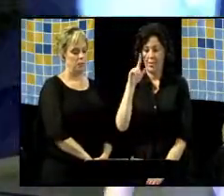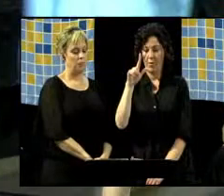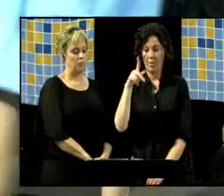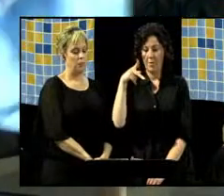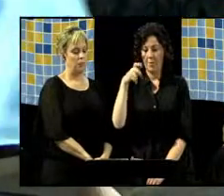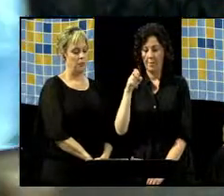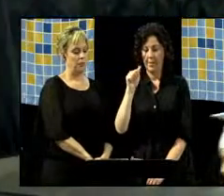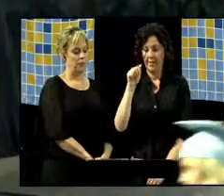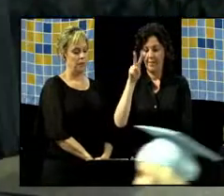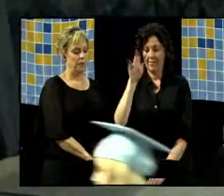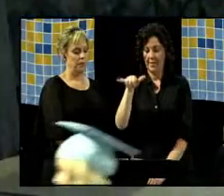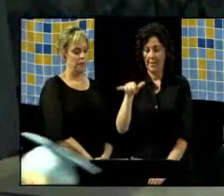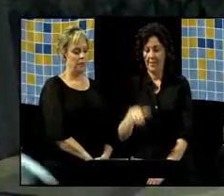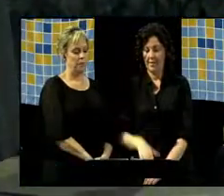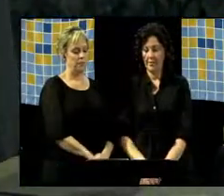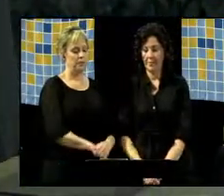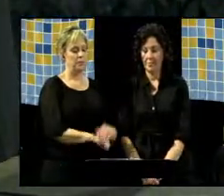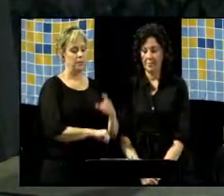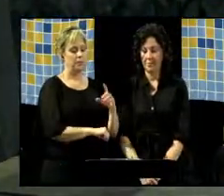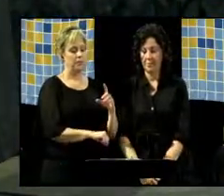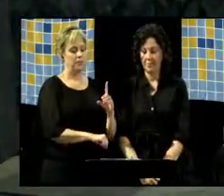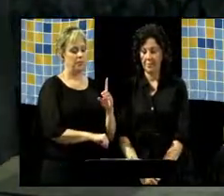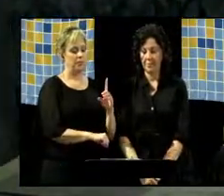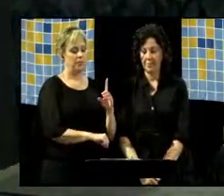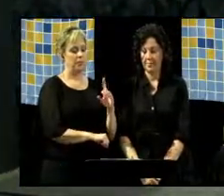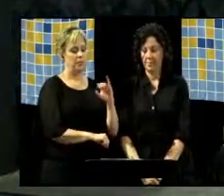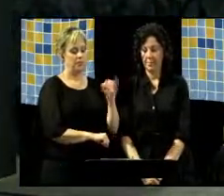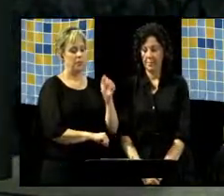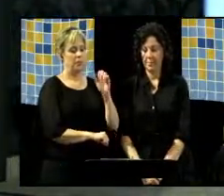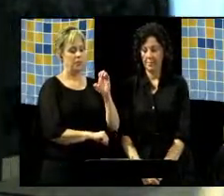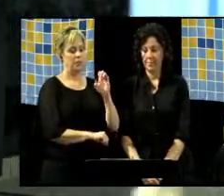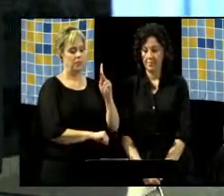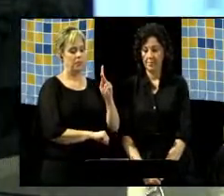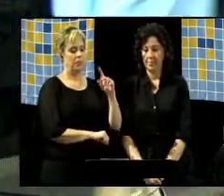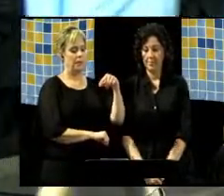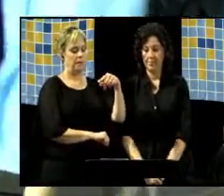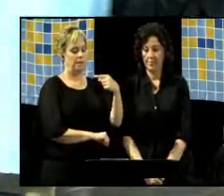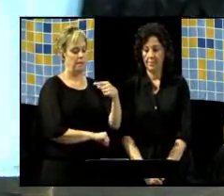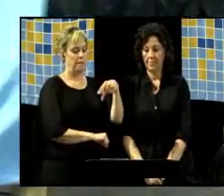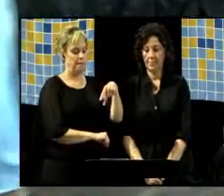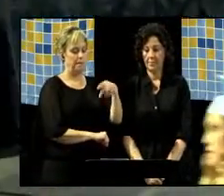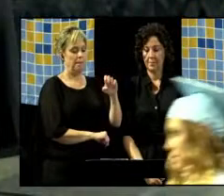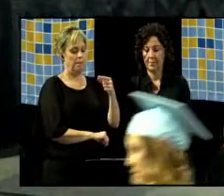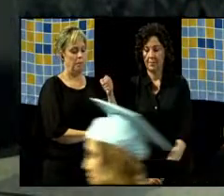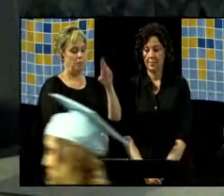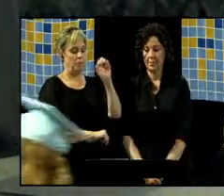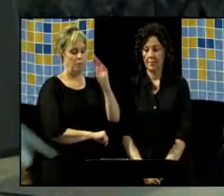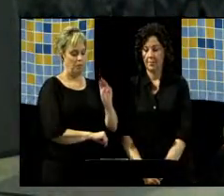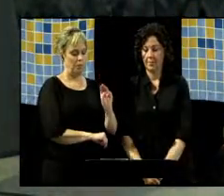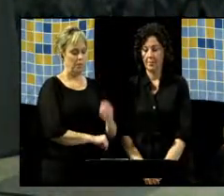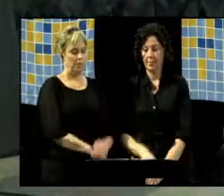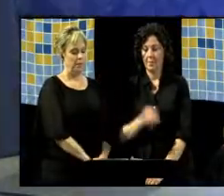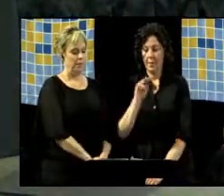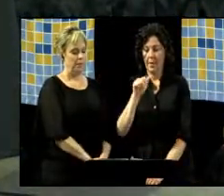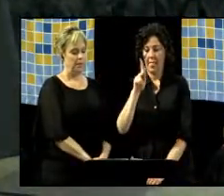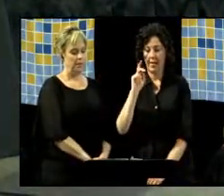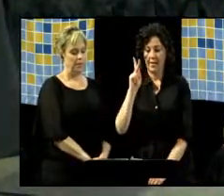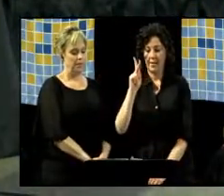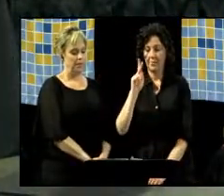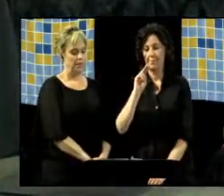Daniel Harris Peavy, Jack Edward Pegram, Malik Andrew